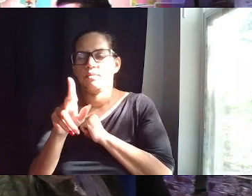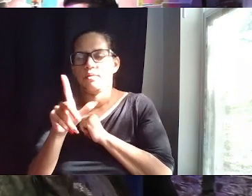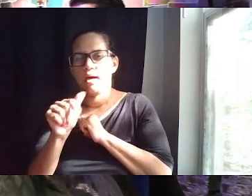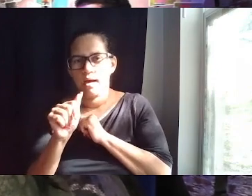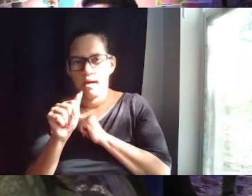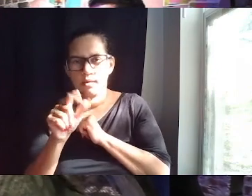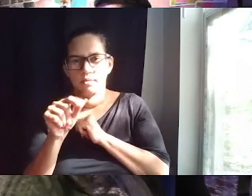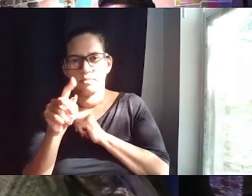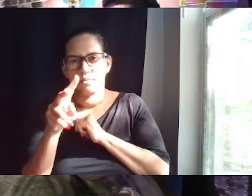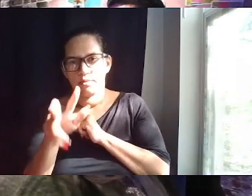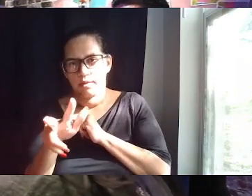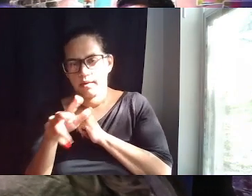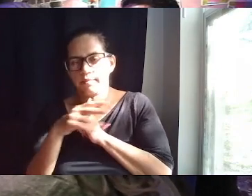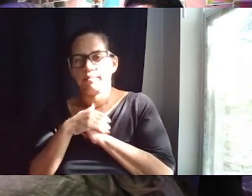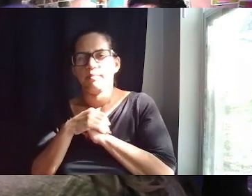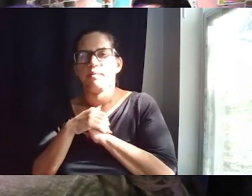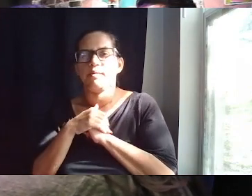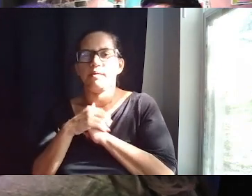2023. Natty,